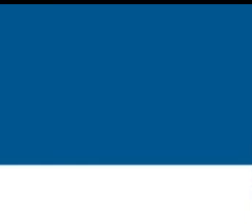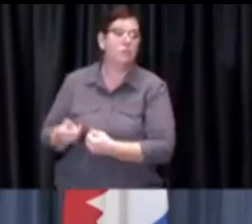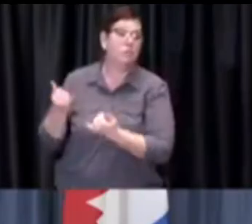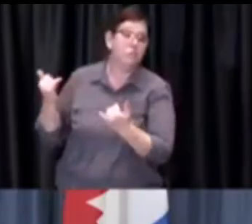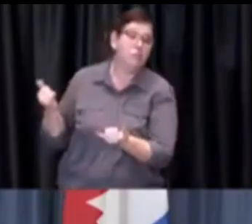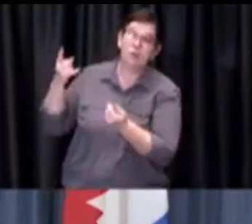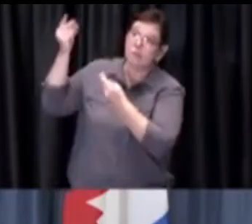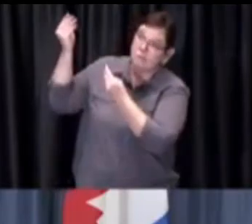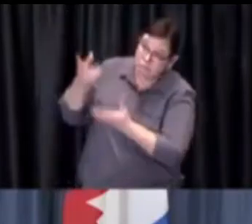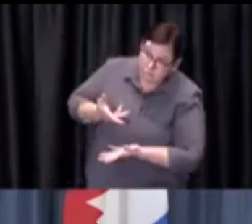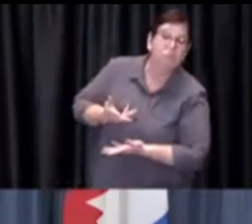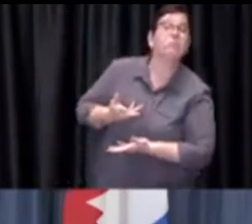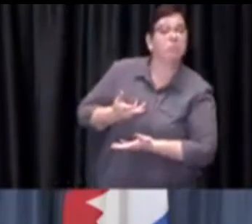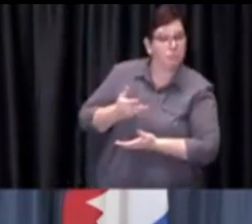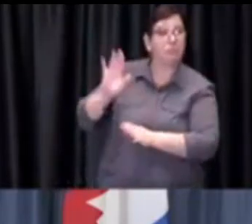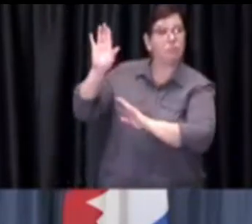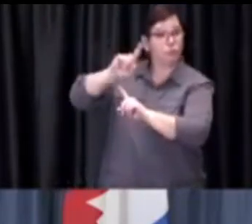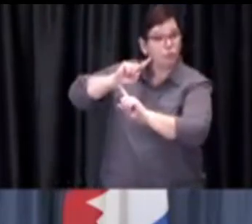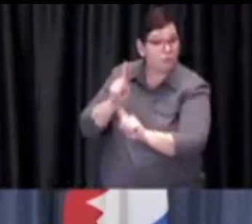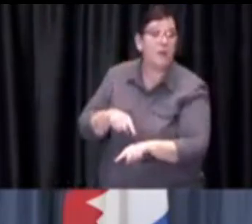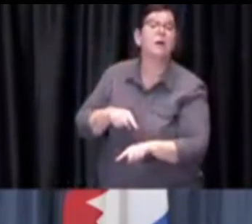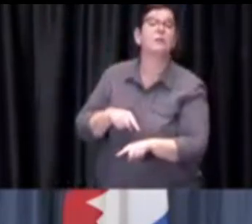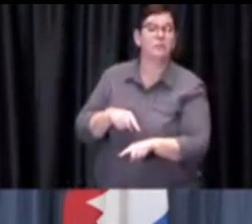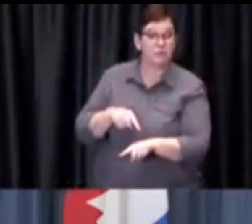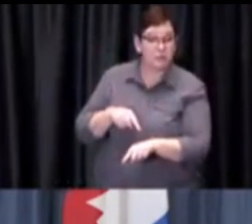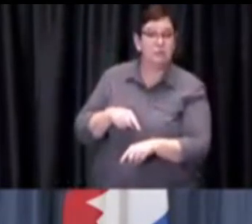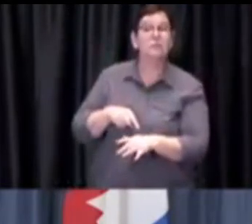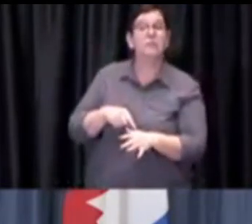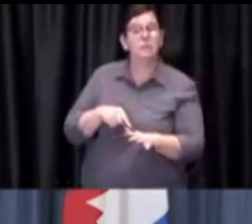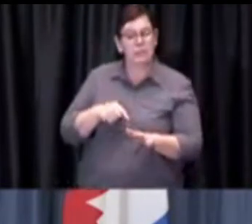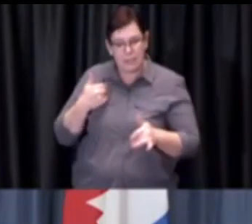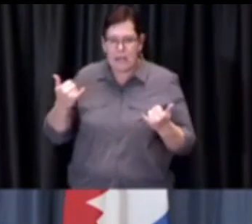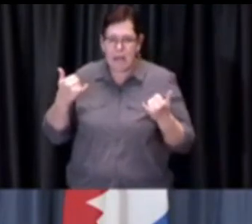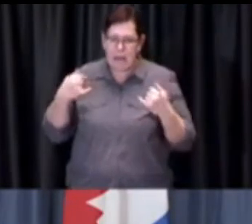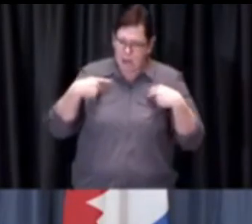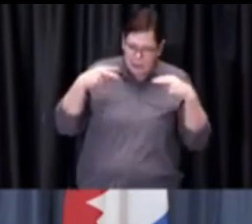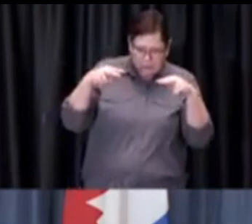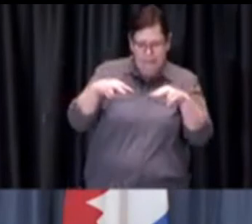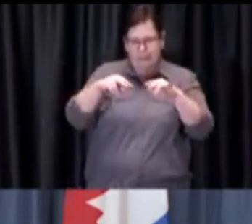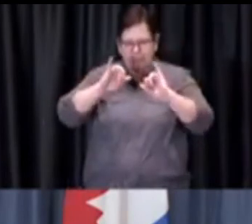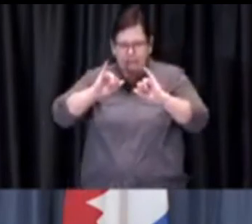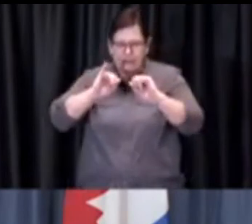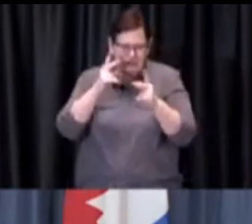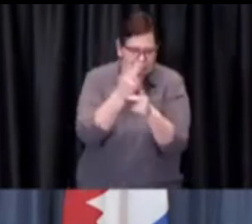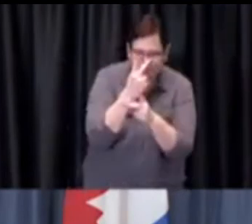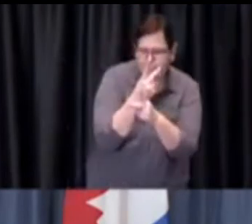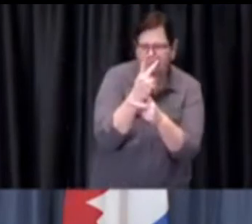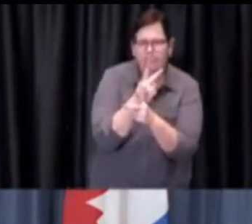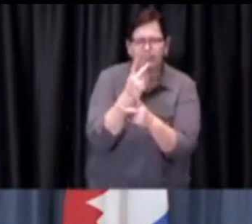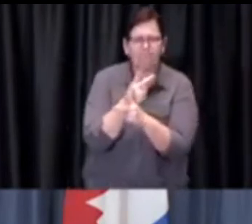that list and exactly what we can be doing as a city with their support to help people who need